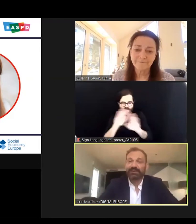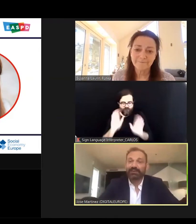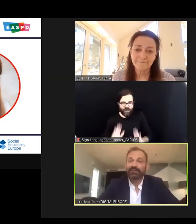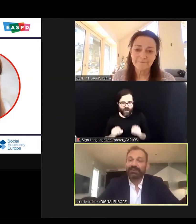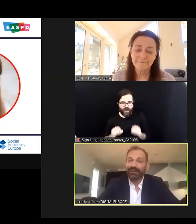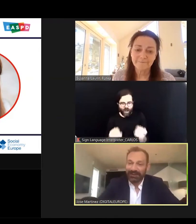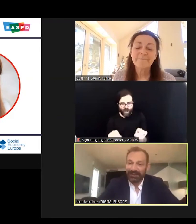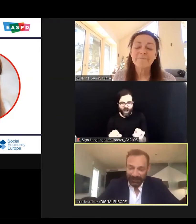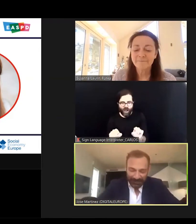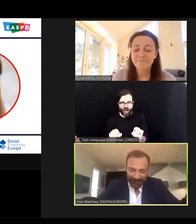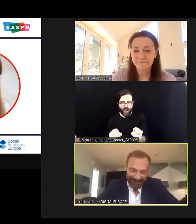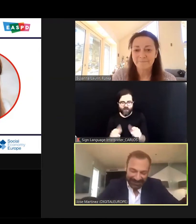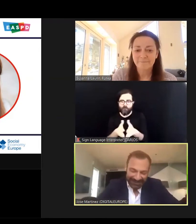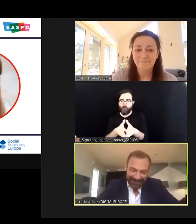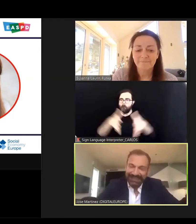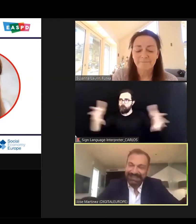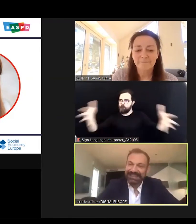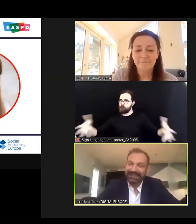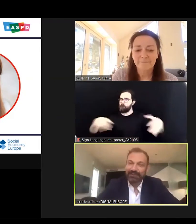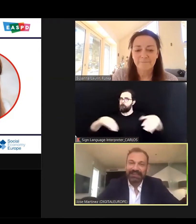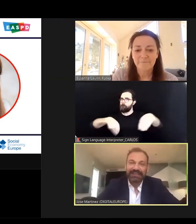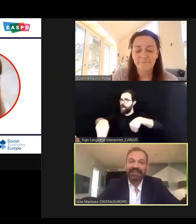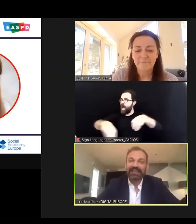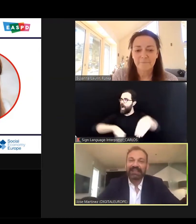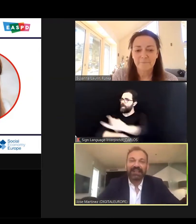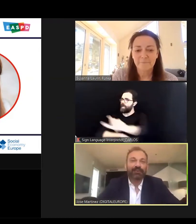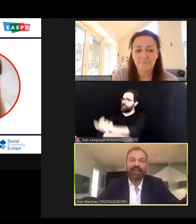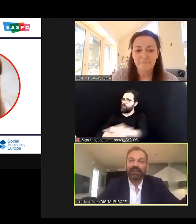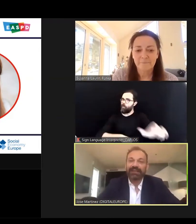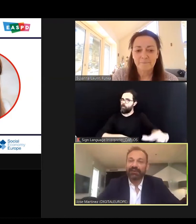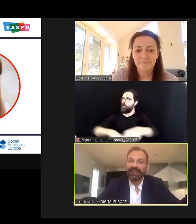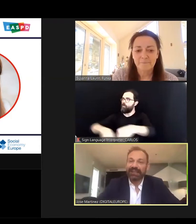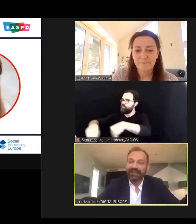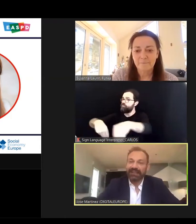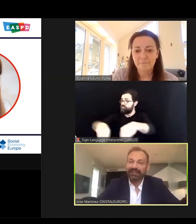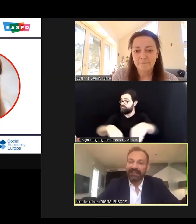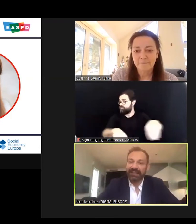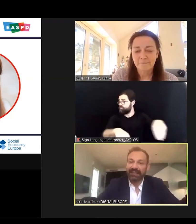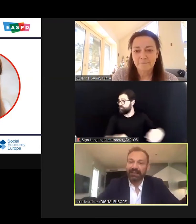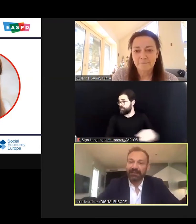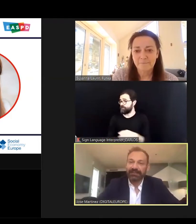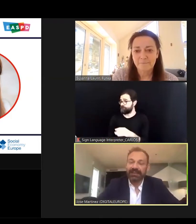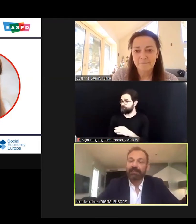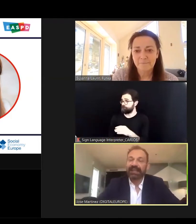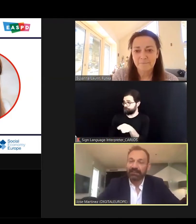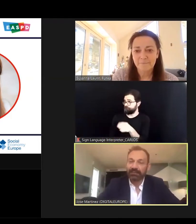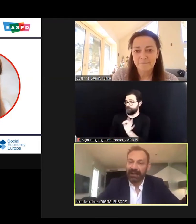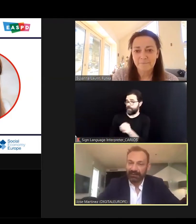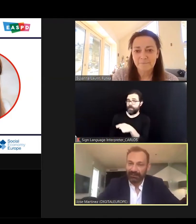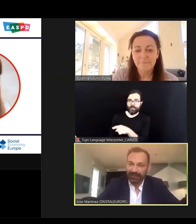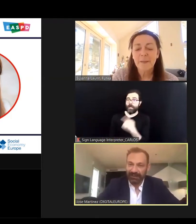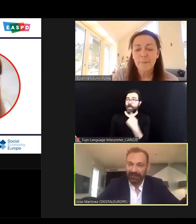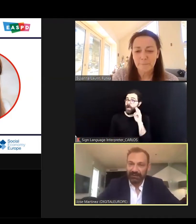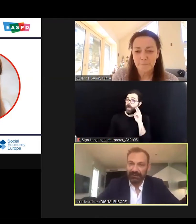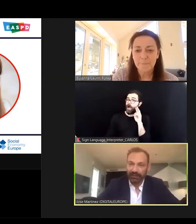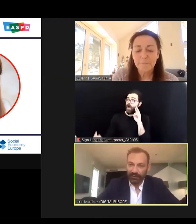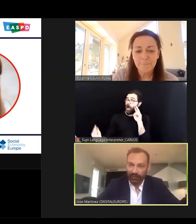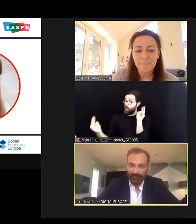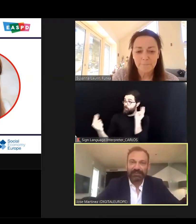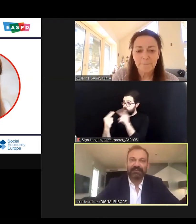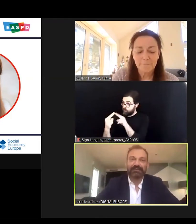3 years, but they need to start getting their act together now. This will be a learning process, and something they will need to